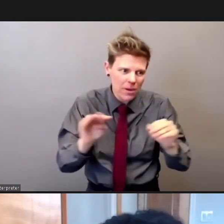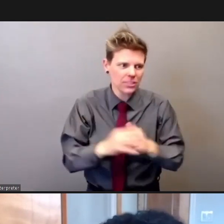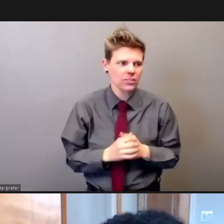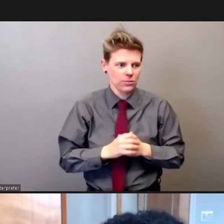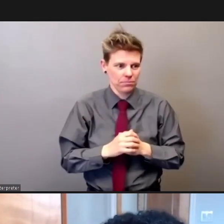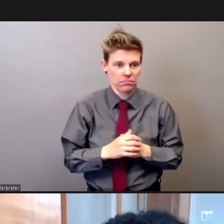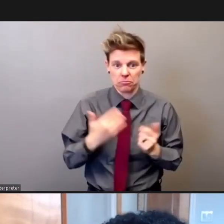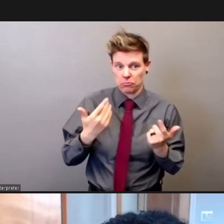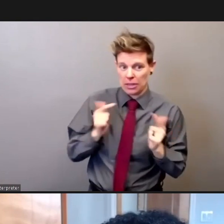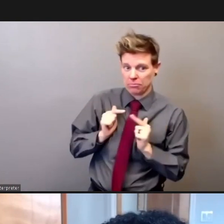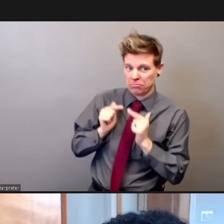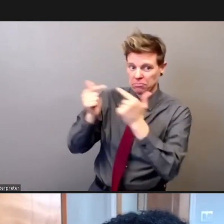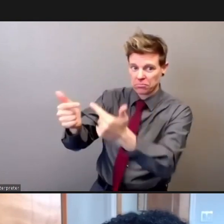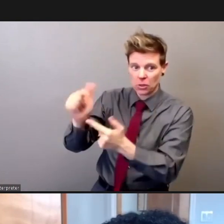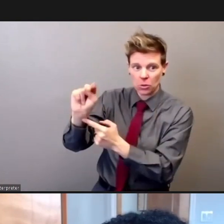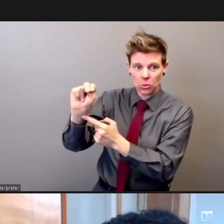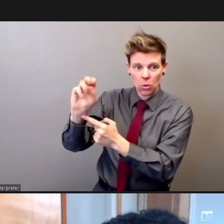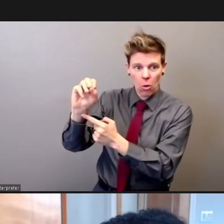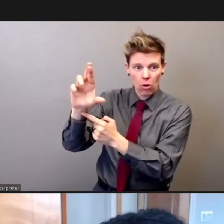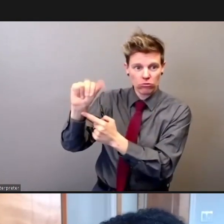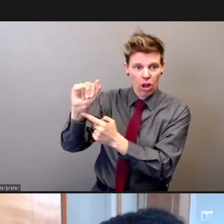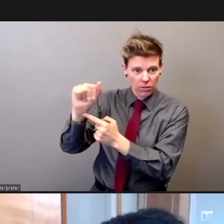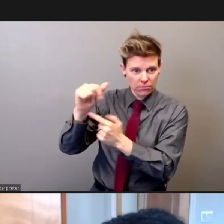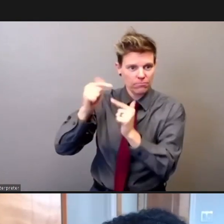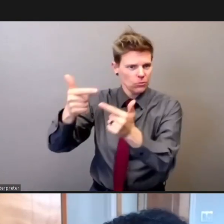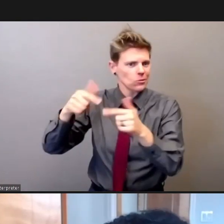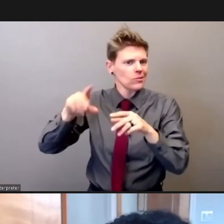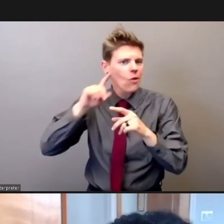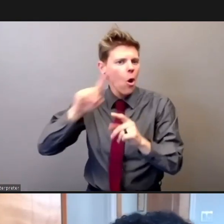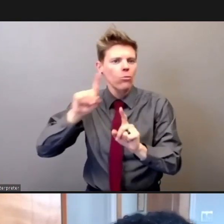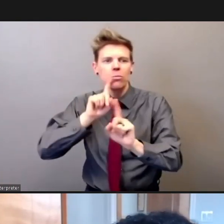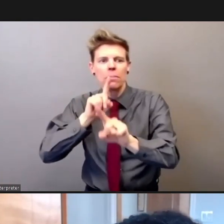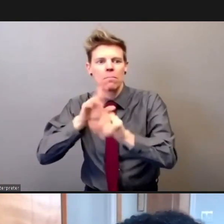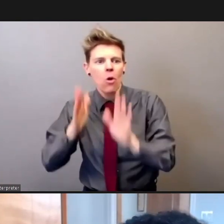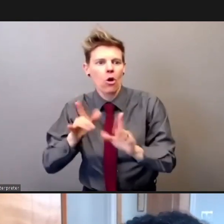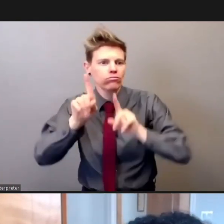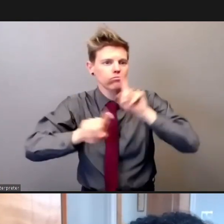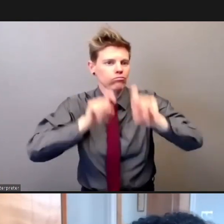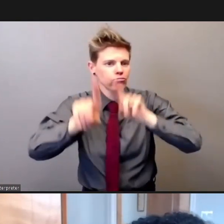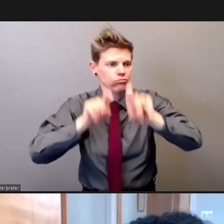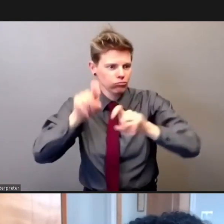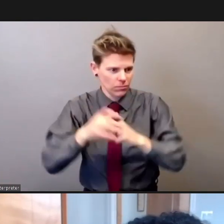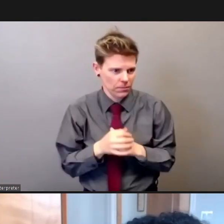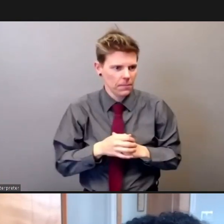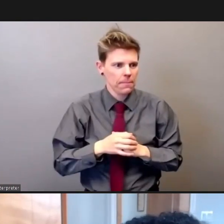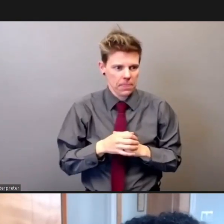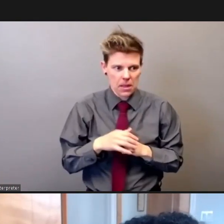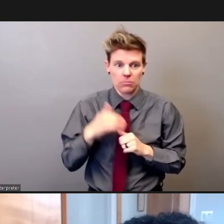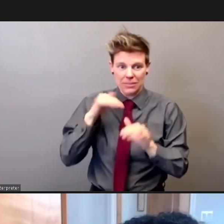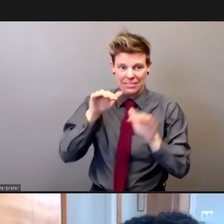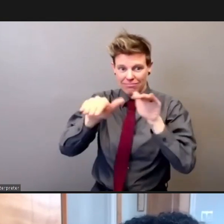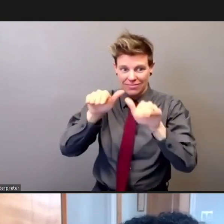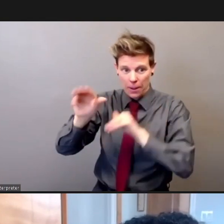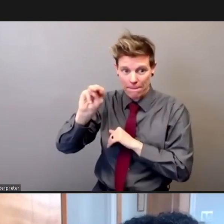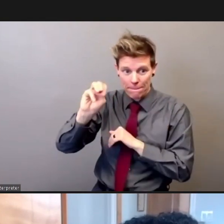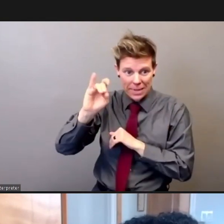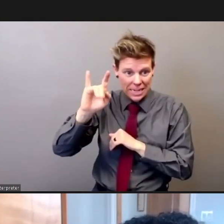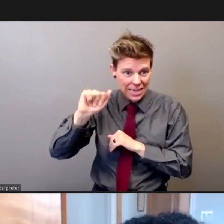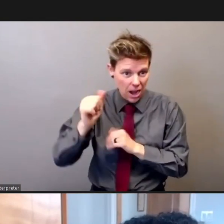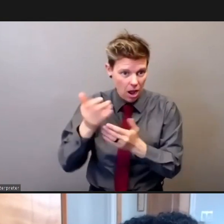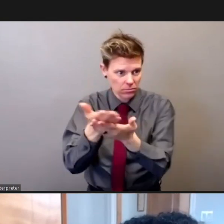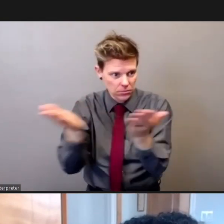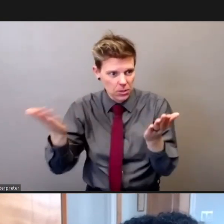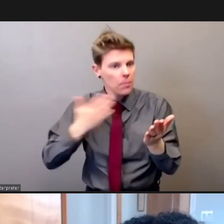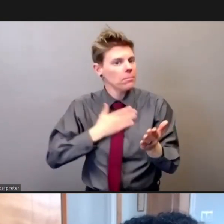questions. Thank you, Governor. I will remind our media friends who are on with us to raise your hand